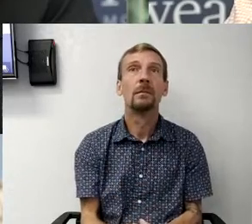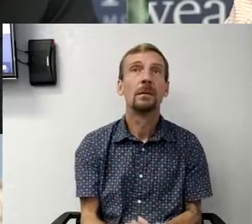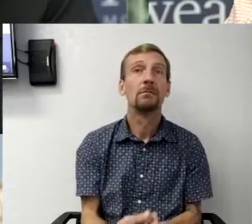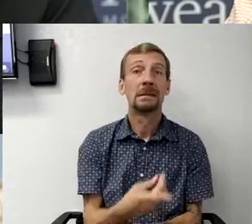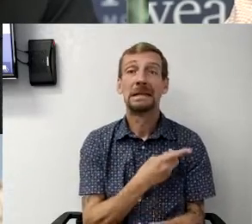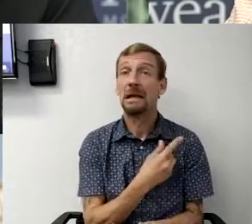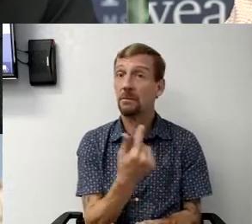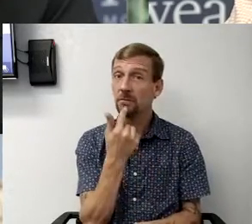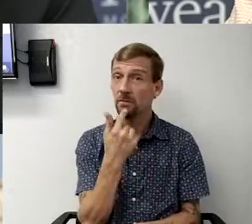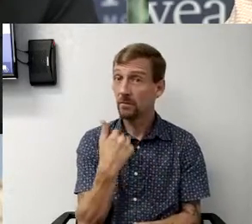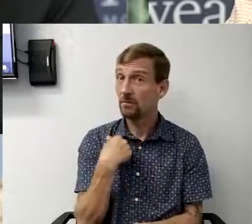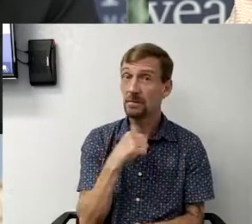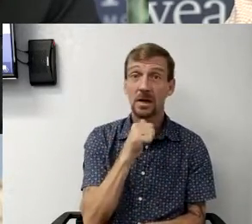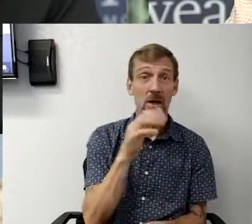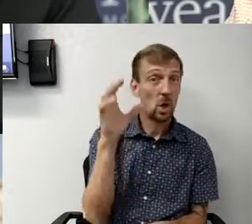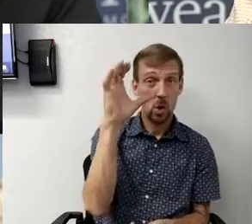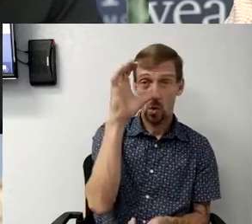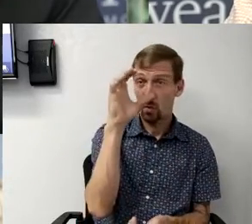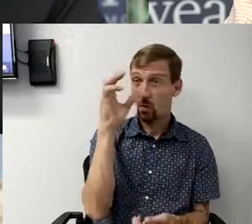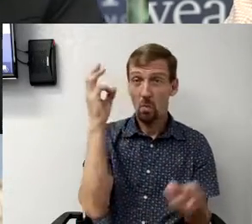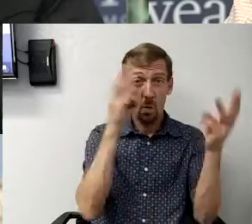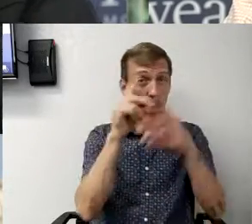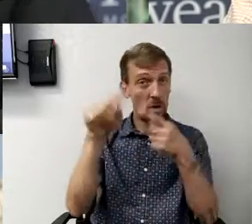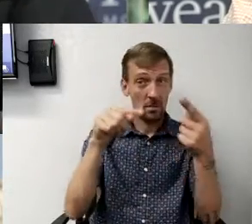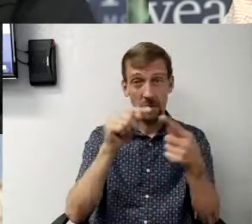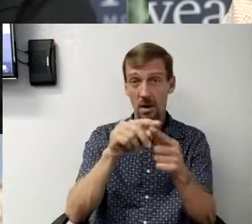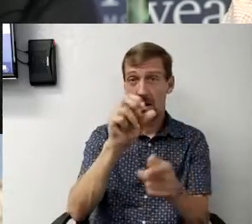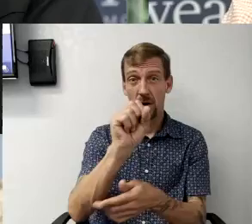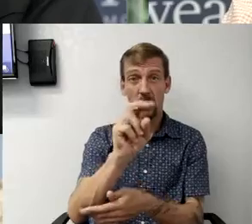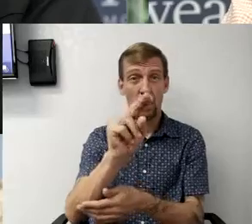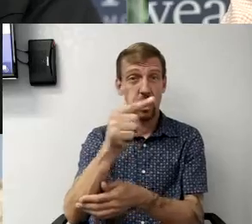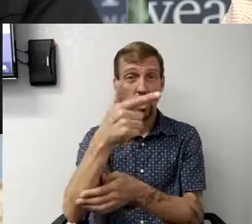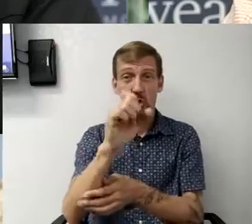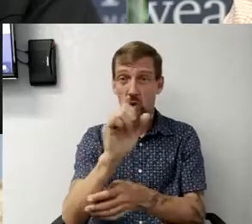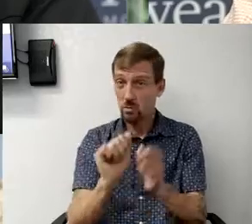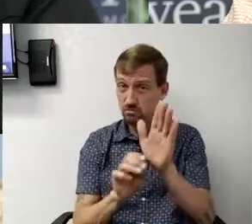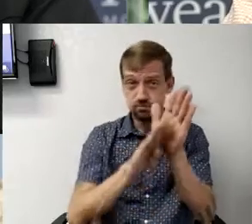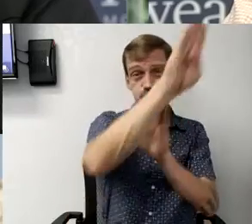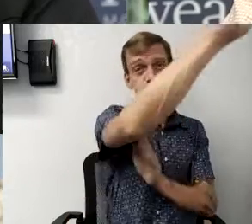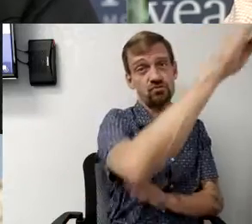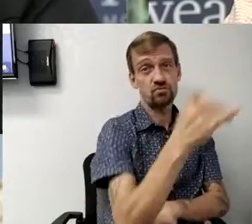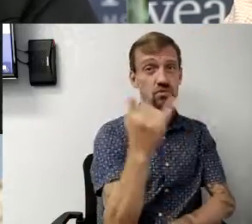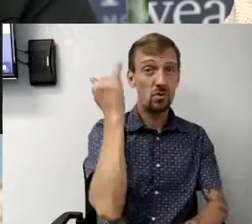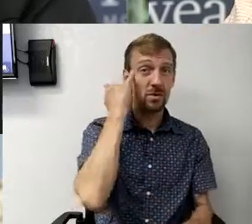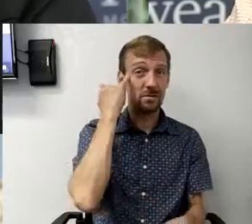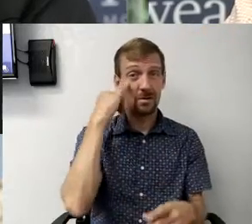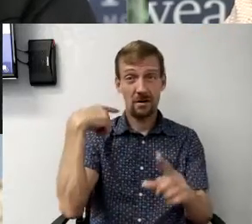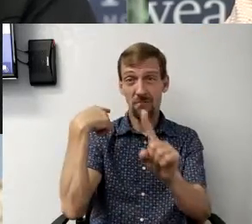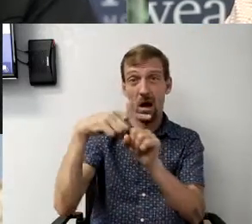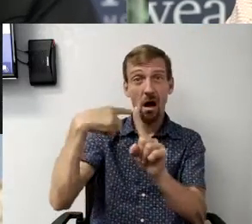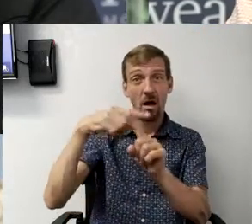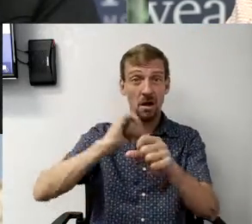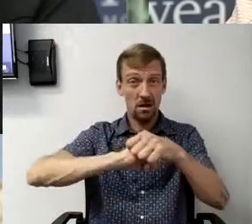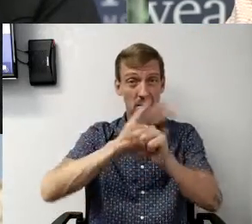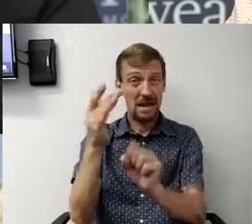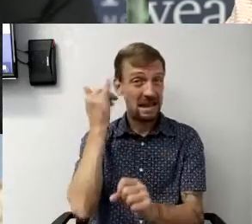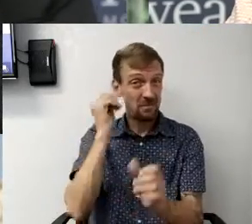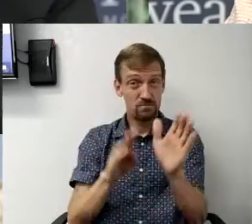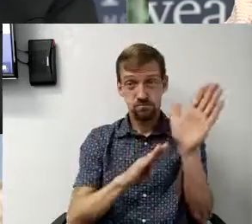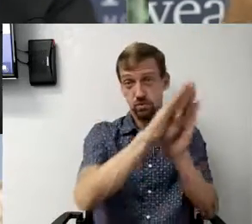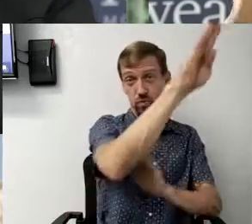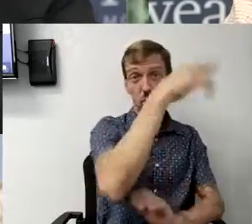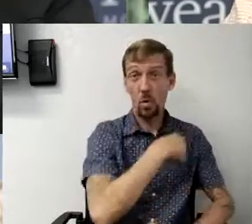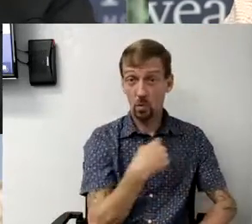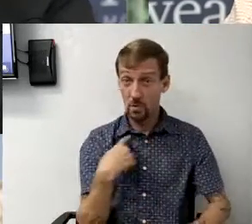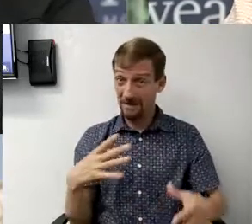But we're not concerned about surge capacity right now if there was to be a surge in the labs at COS. So